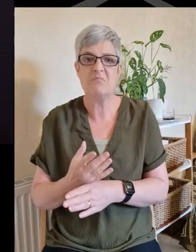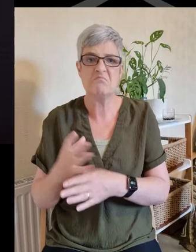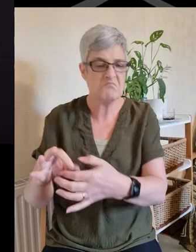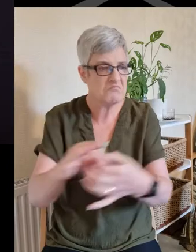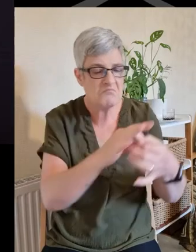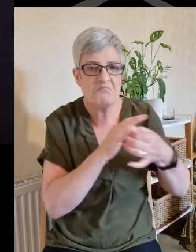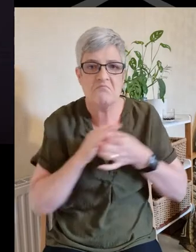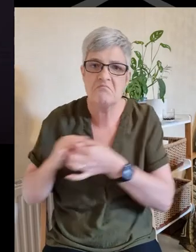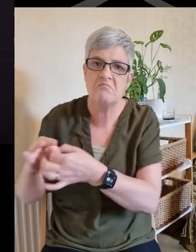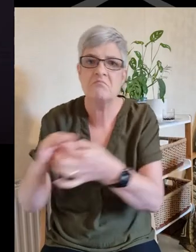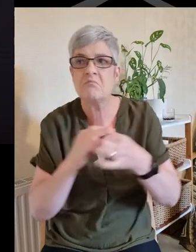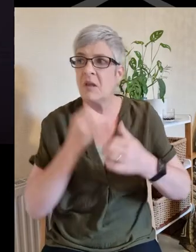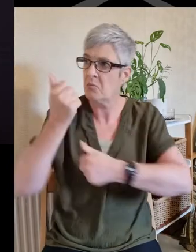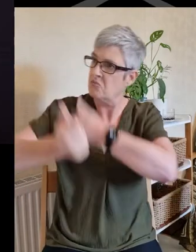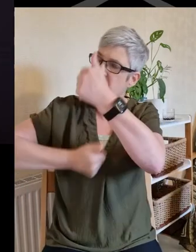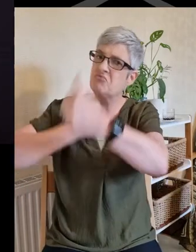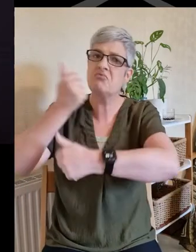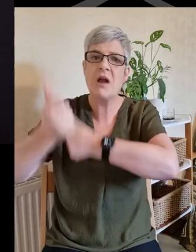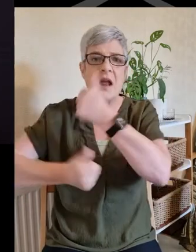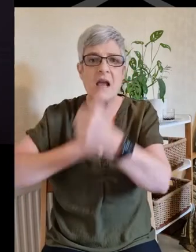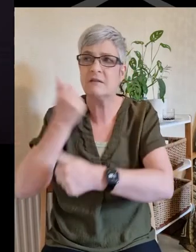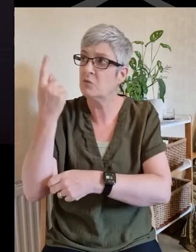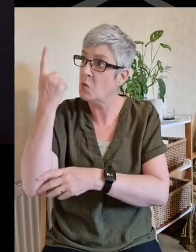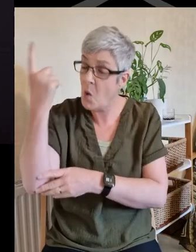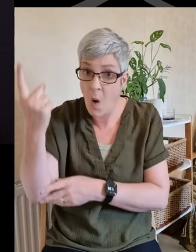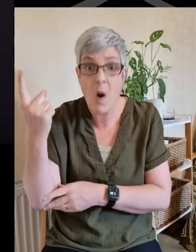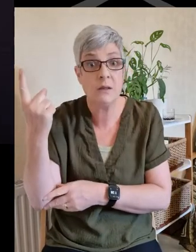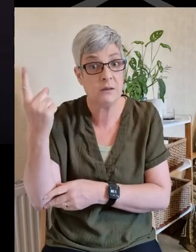together in praise of God,